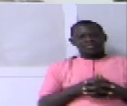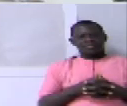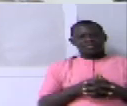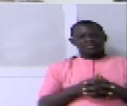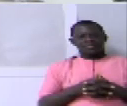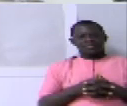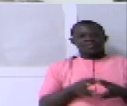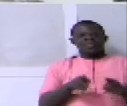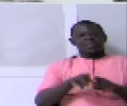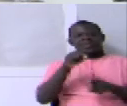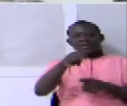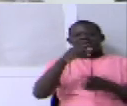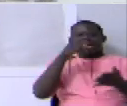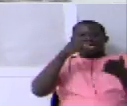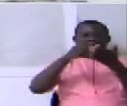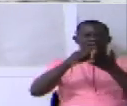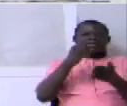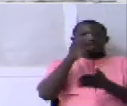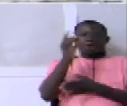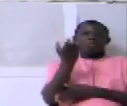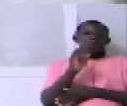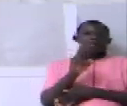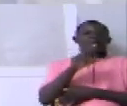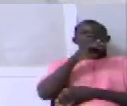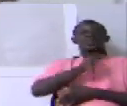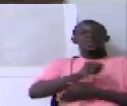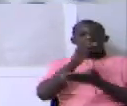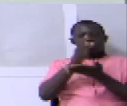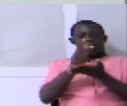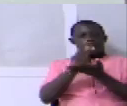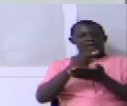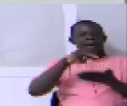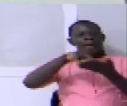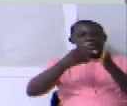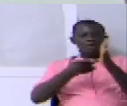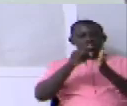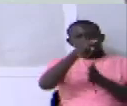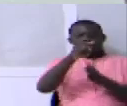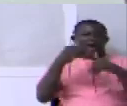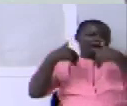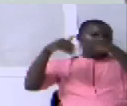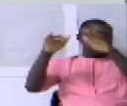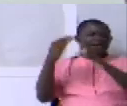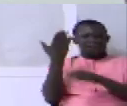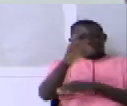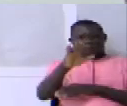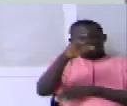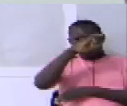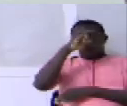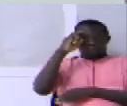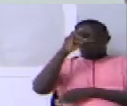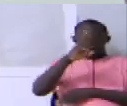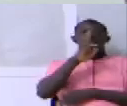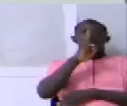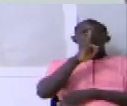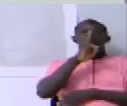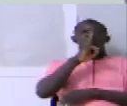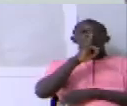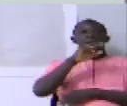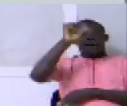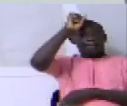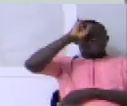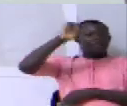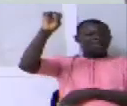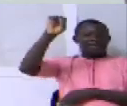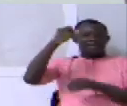What this letter says, Mr. Witness, is that you were dismissed from the service by the president. Ni